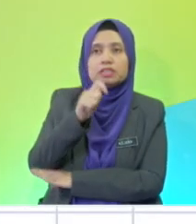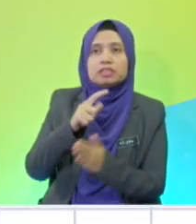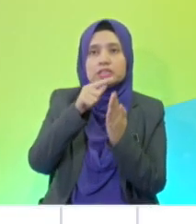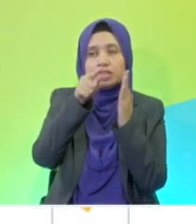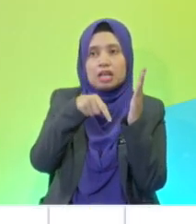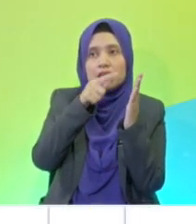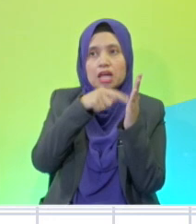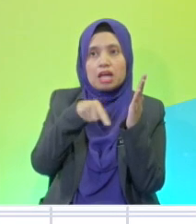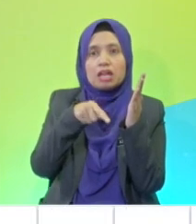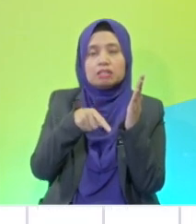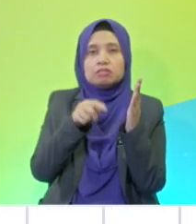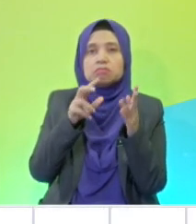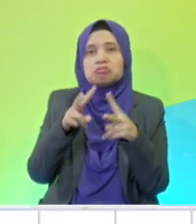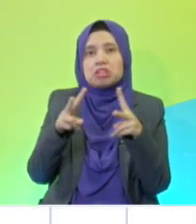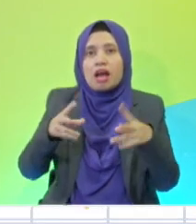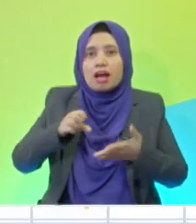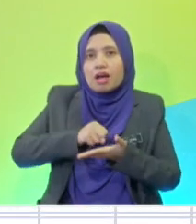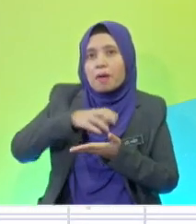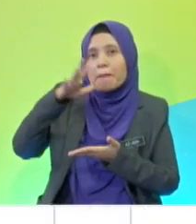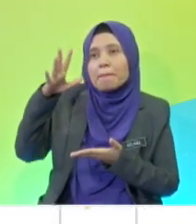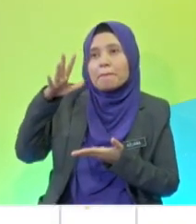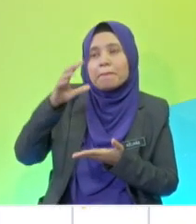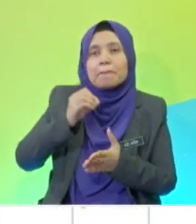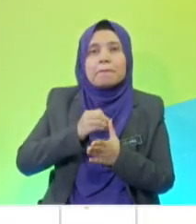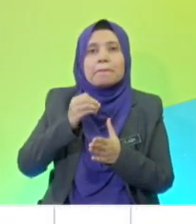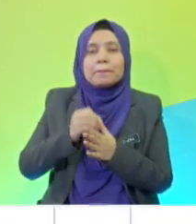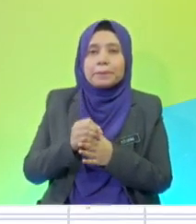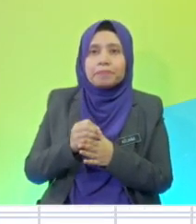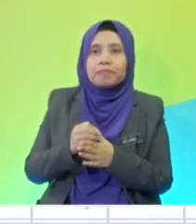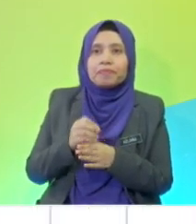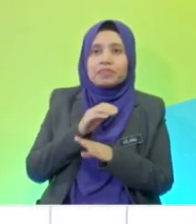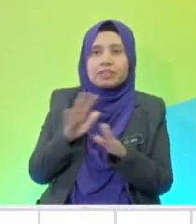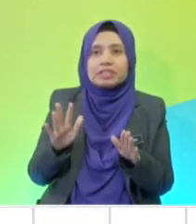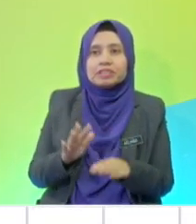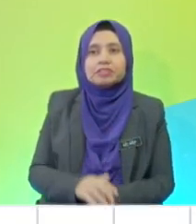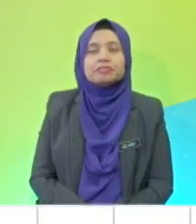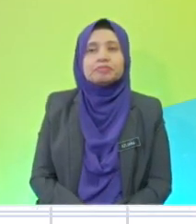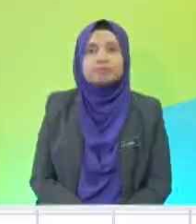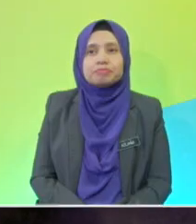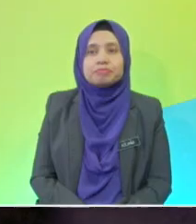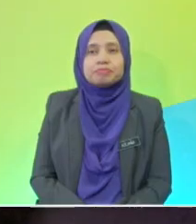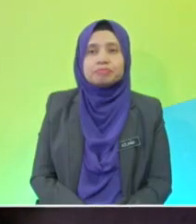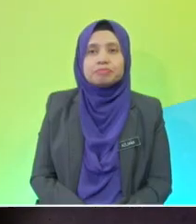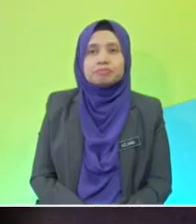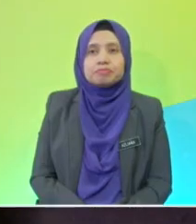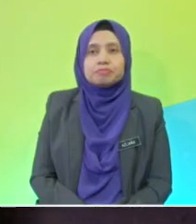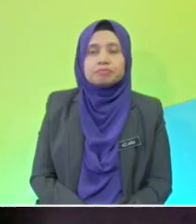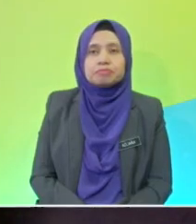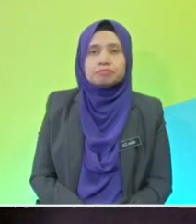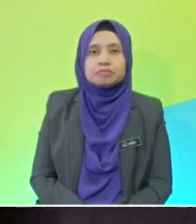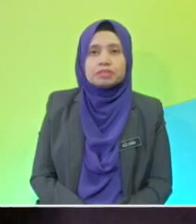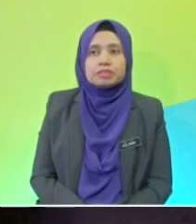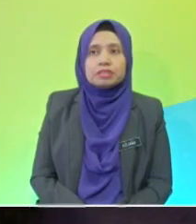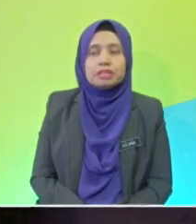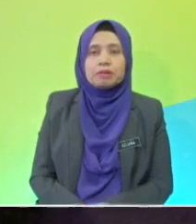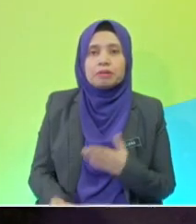Is it an expensive one? Expensive Because I'm one? going to find your time capsule. Yeah, we have to find a time capsule to get a tablet, okay, in a fantasy